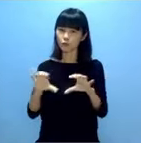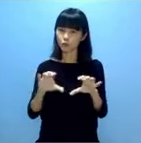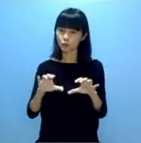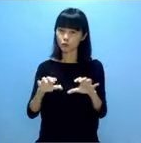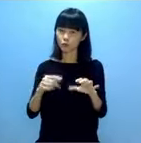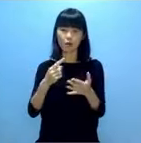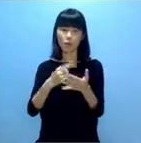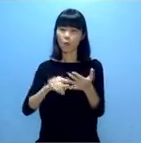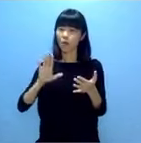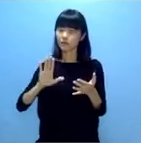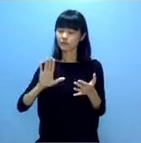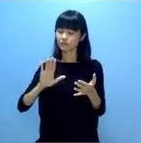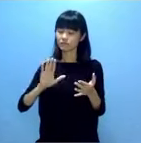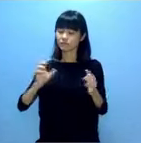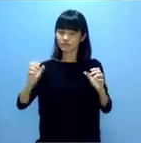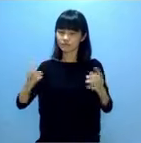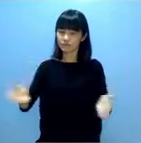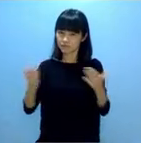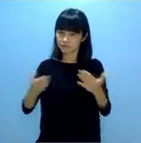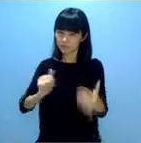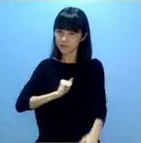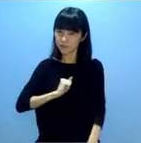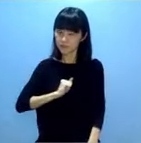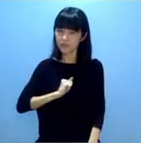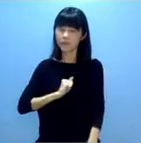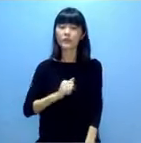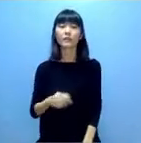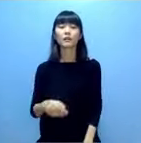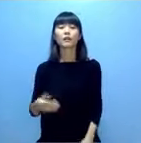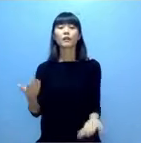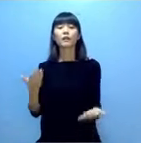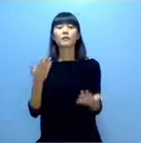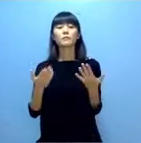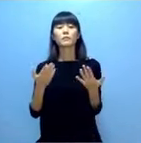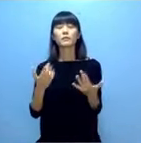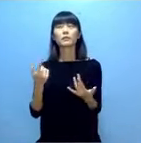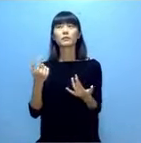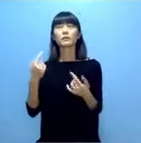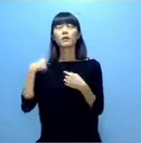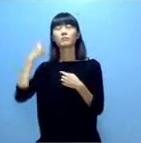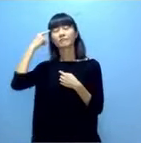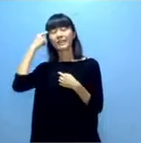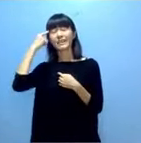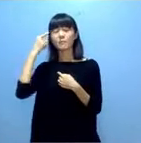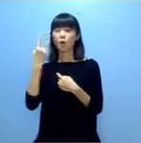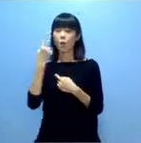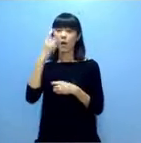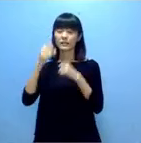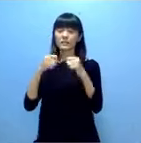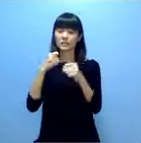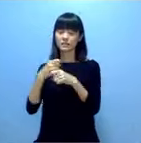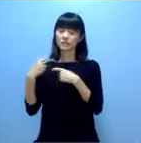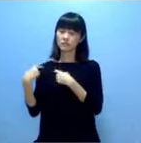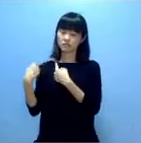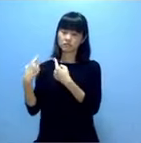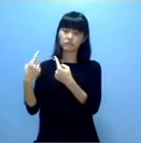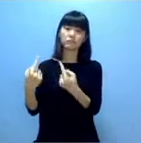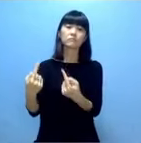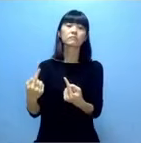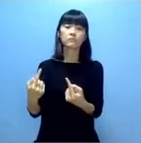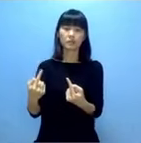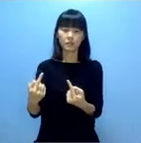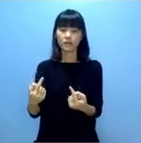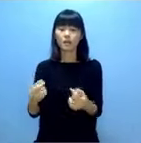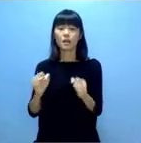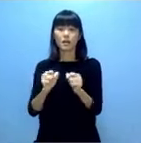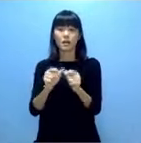that I caught on probably about a year or so. And I think it has worked really well for me. I'm a lot more self-aware right